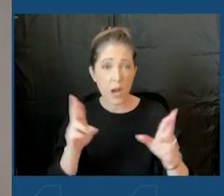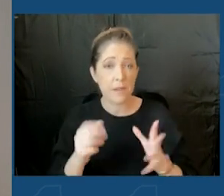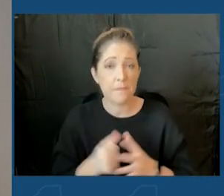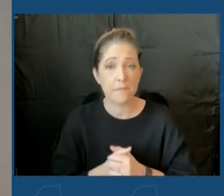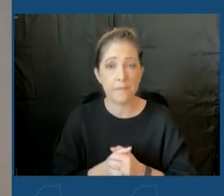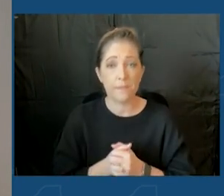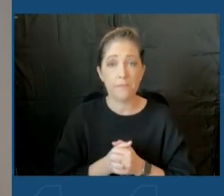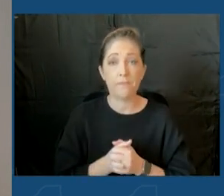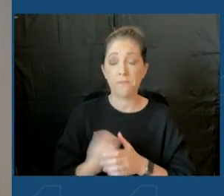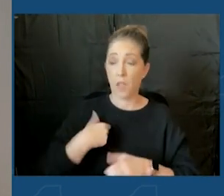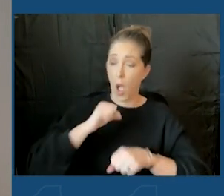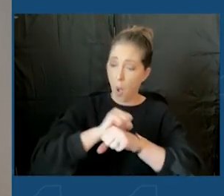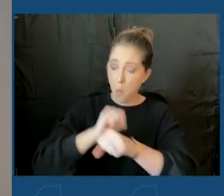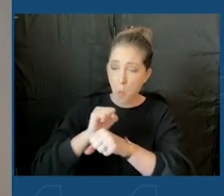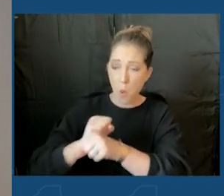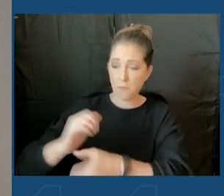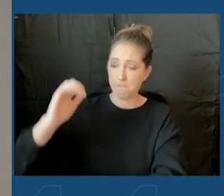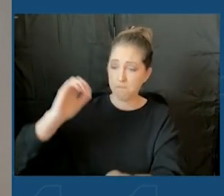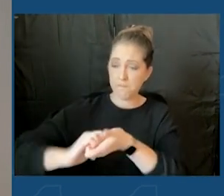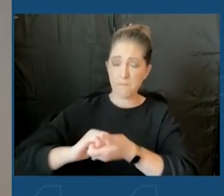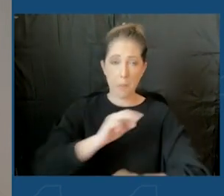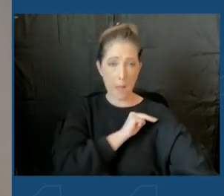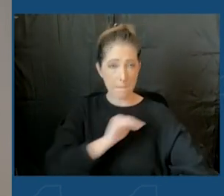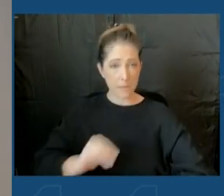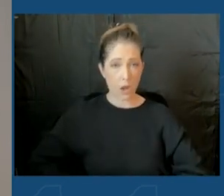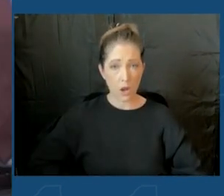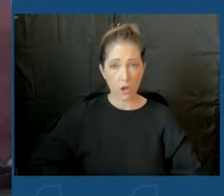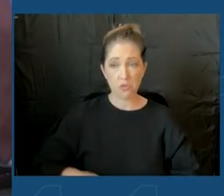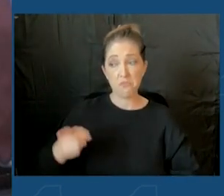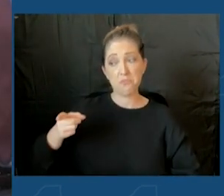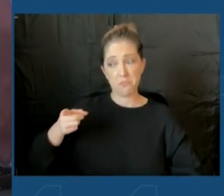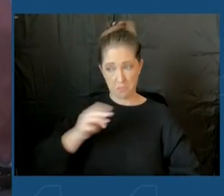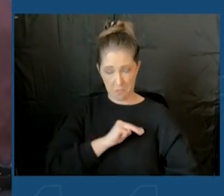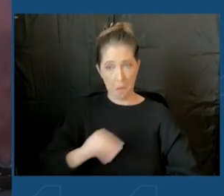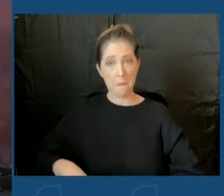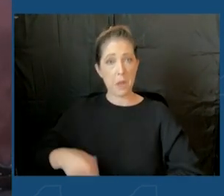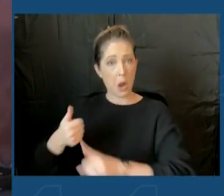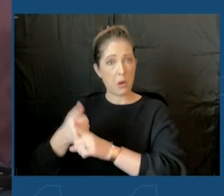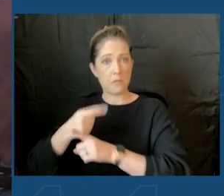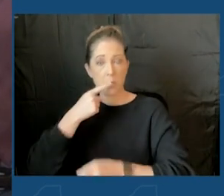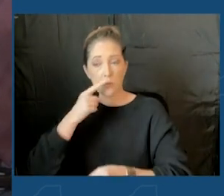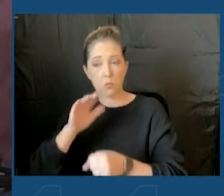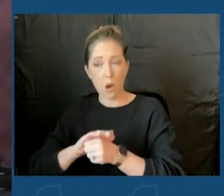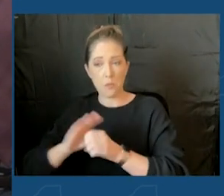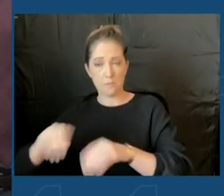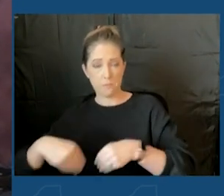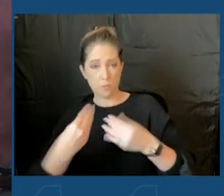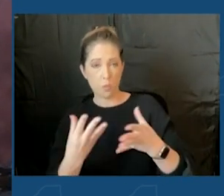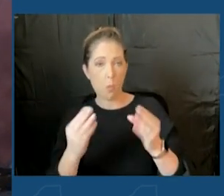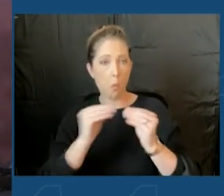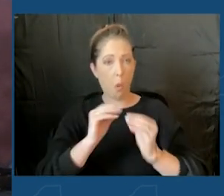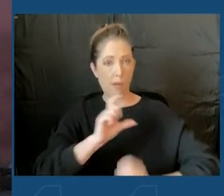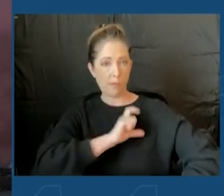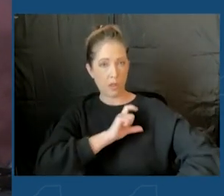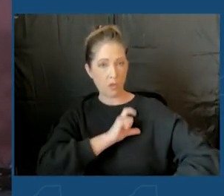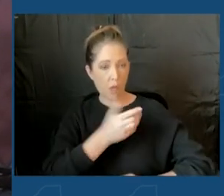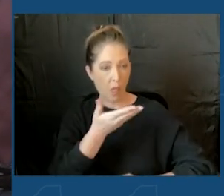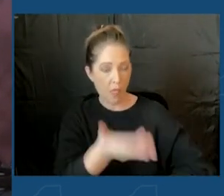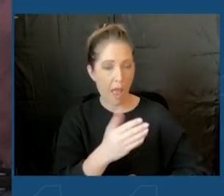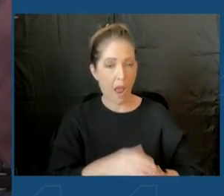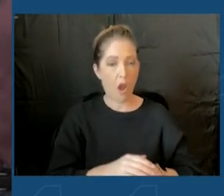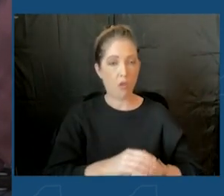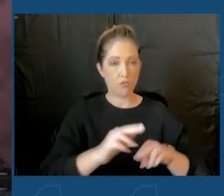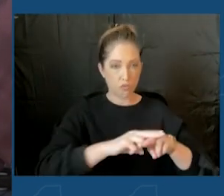mayor and his commitment to send even more resources so there are more police officers on platforms and in trains, and our